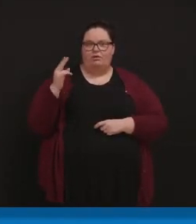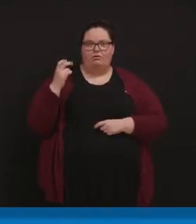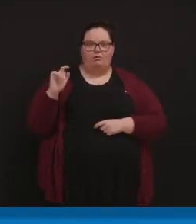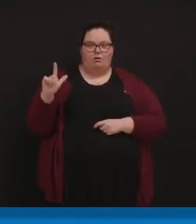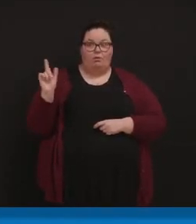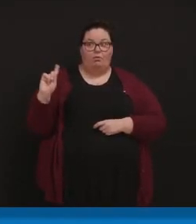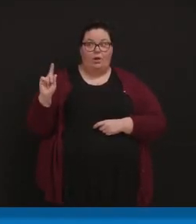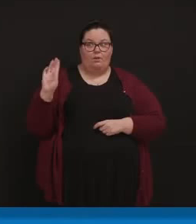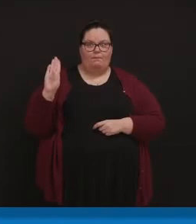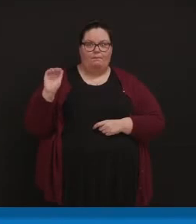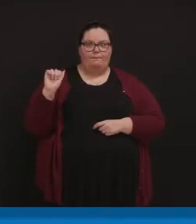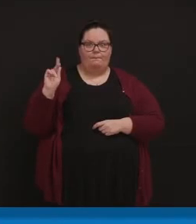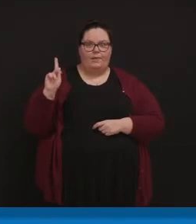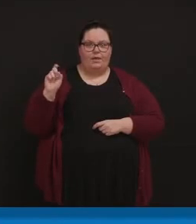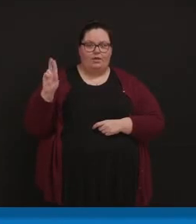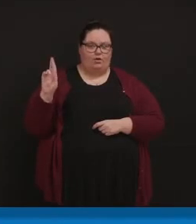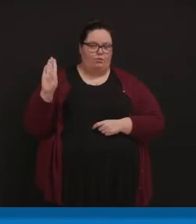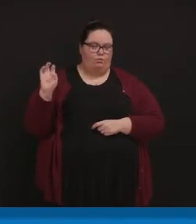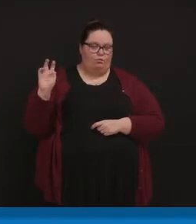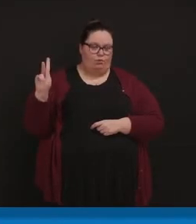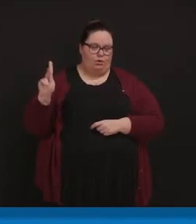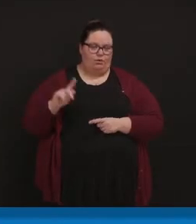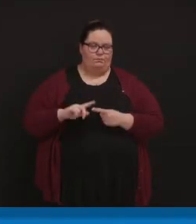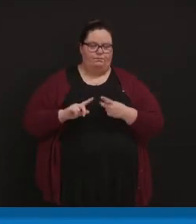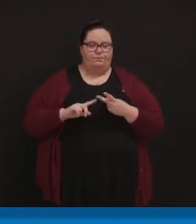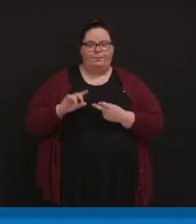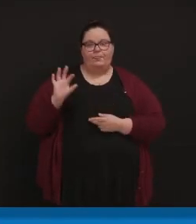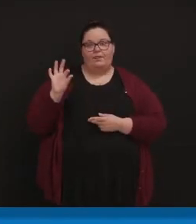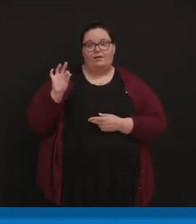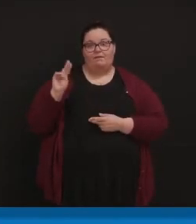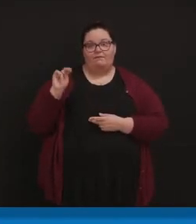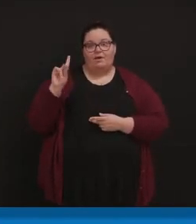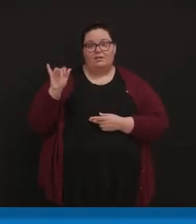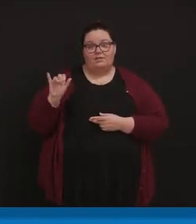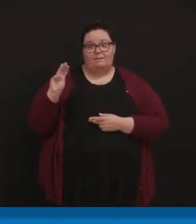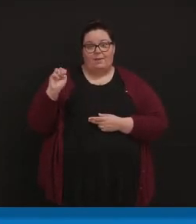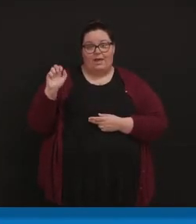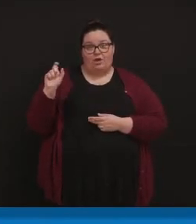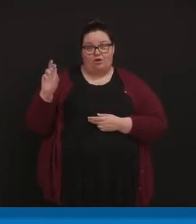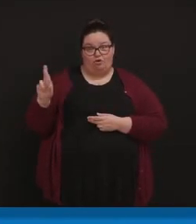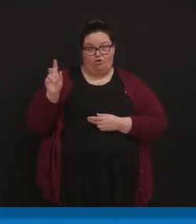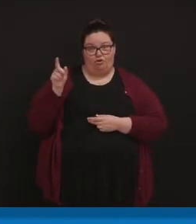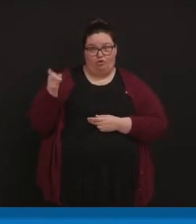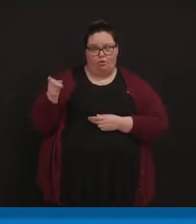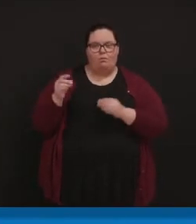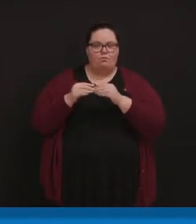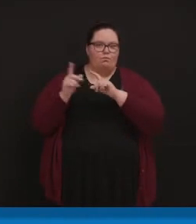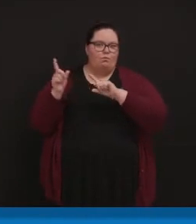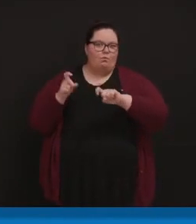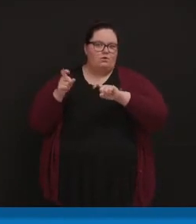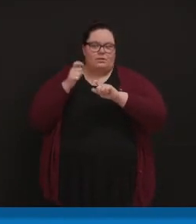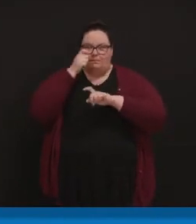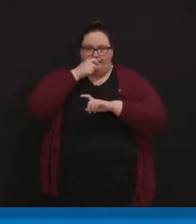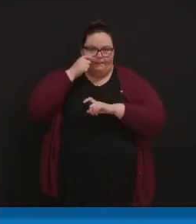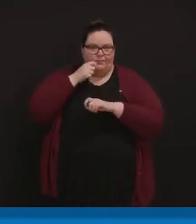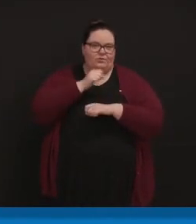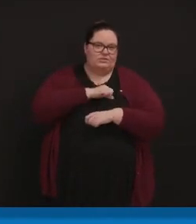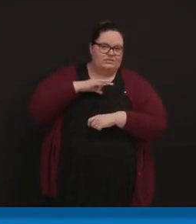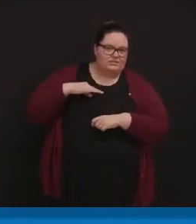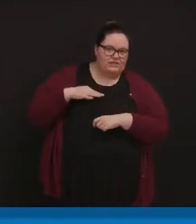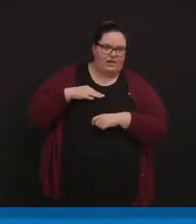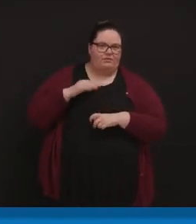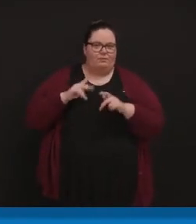Brook. At Funday Royal Manor in Hillsborough, where there have been 2 confirmed cases, there will be a further round of testing for residents and staff